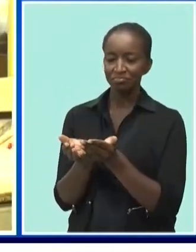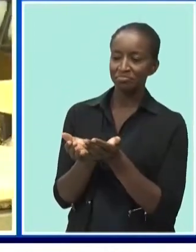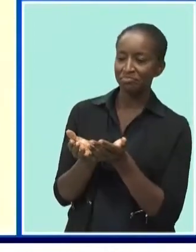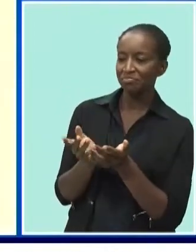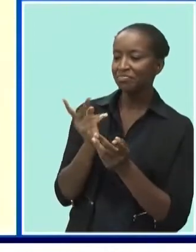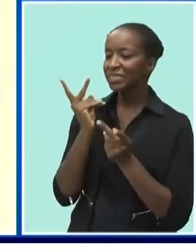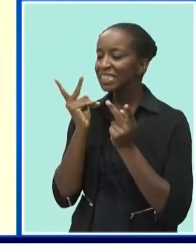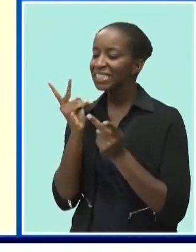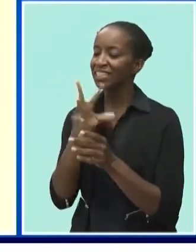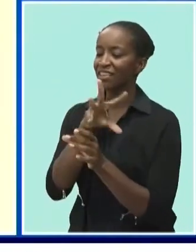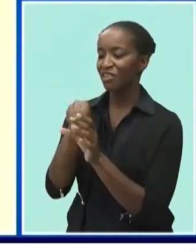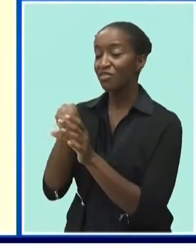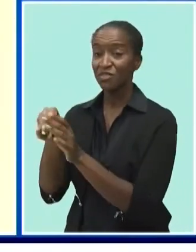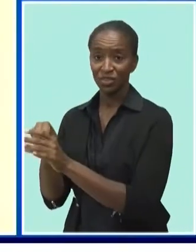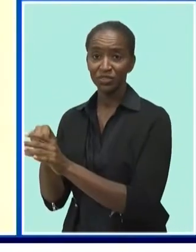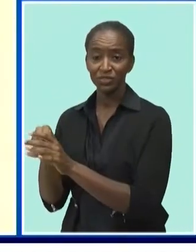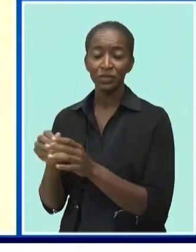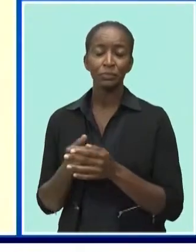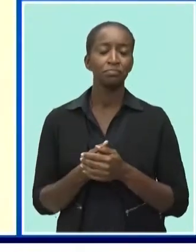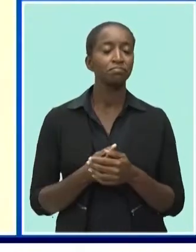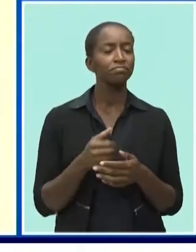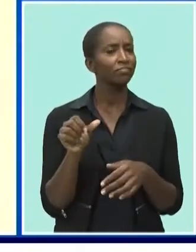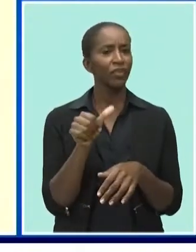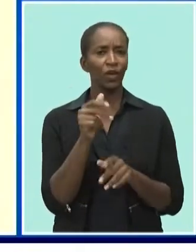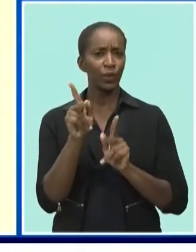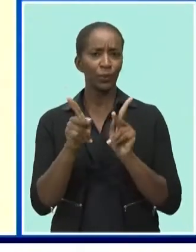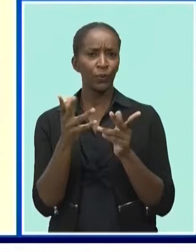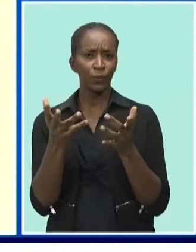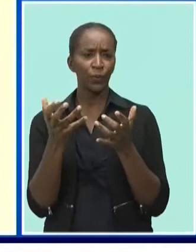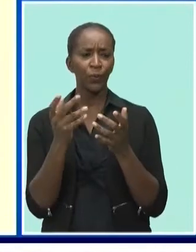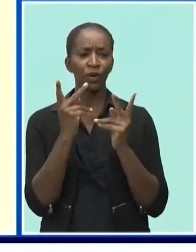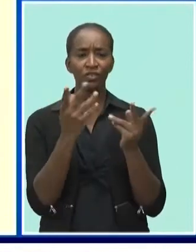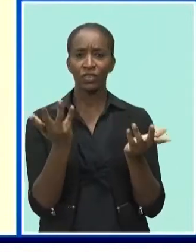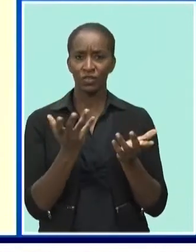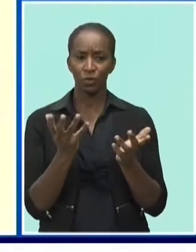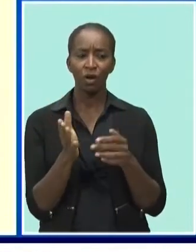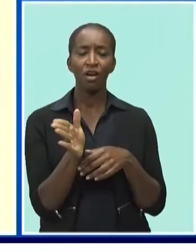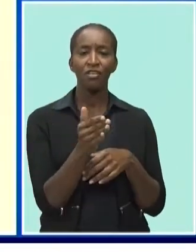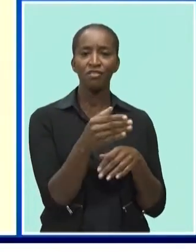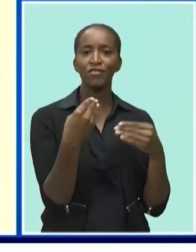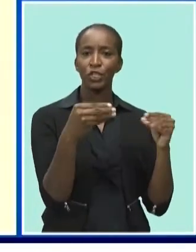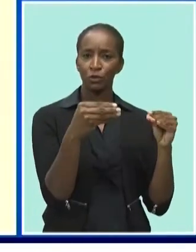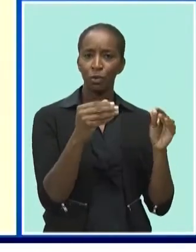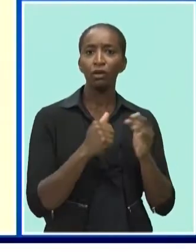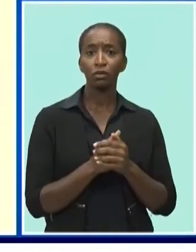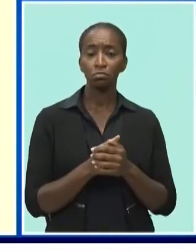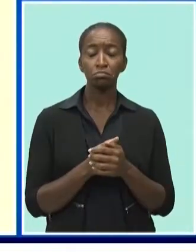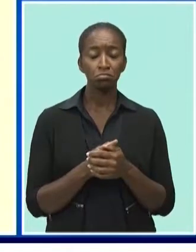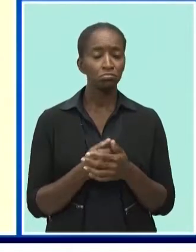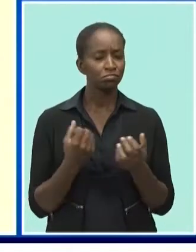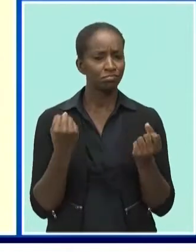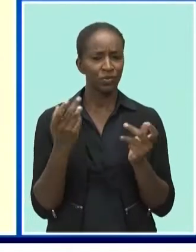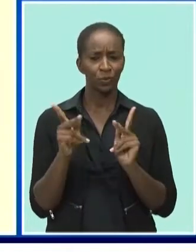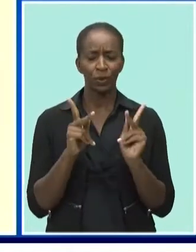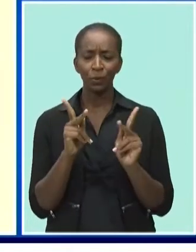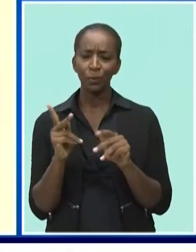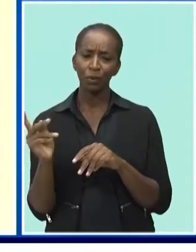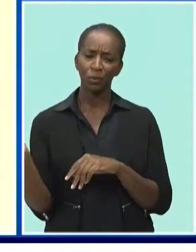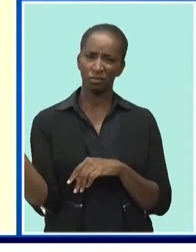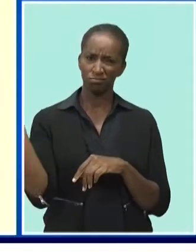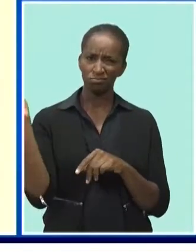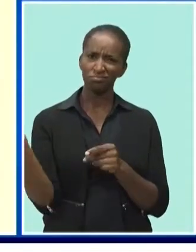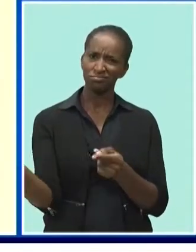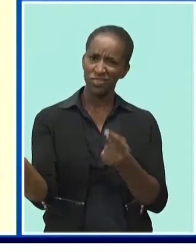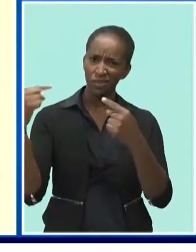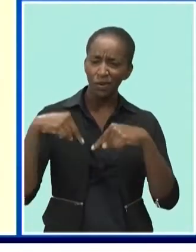grows. Because that fish market experience is also something that visitors are increasingly curious about. I said